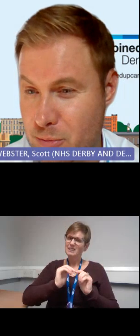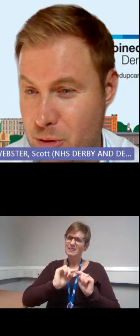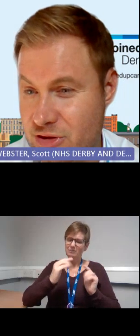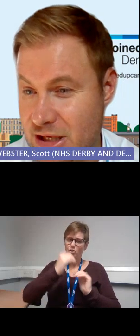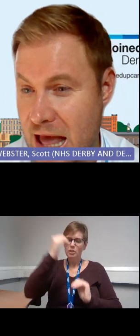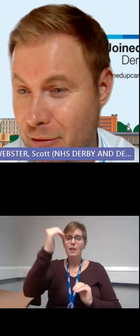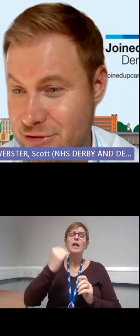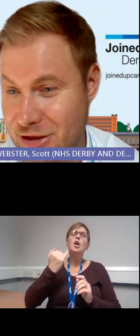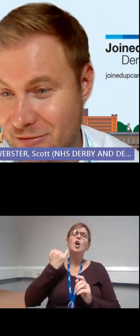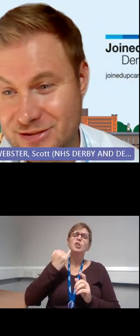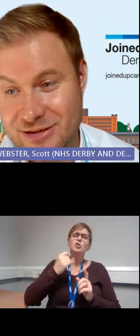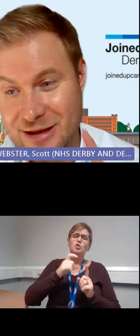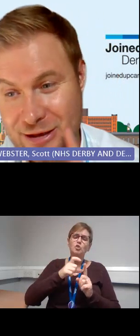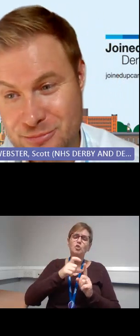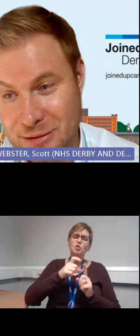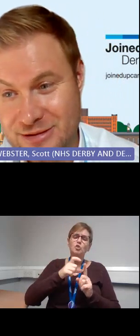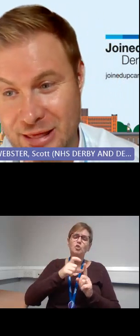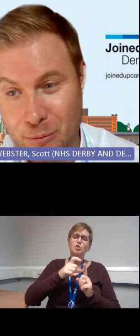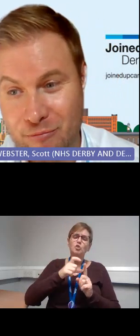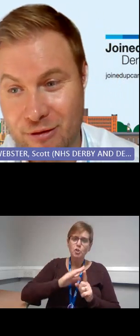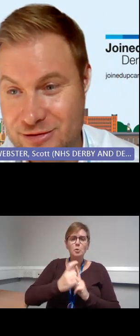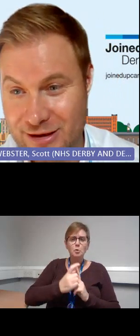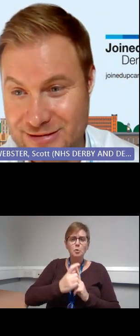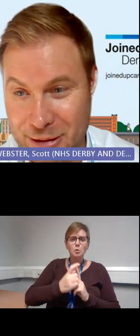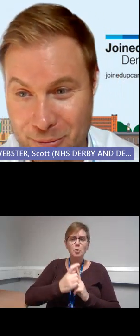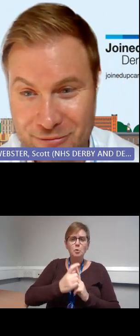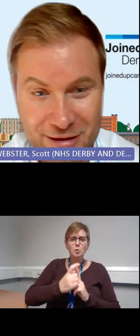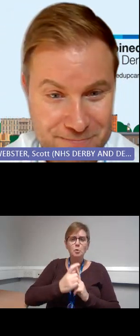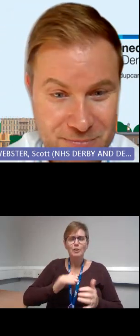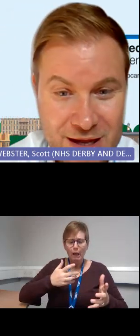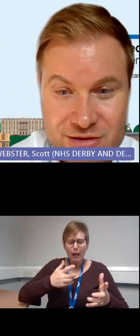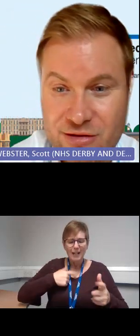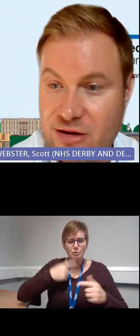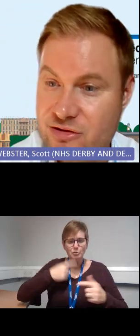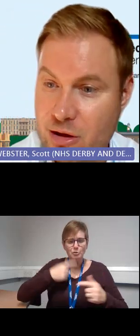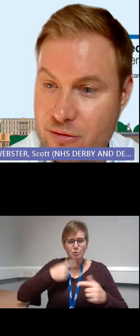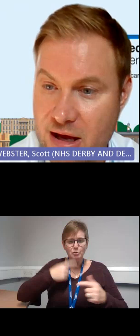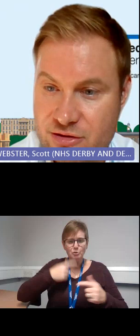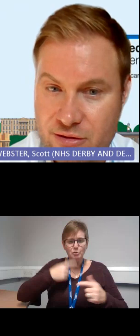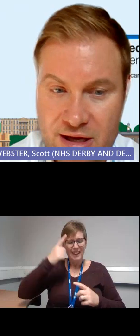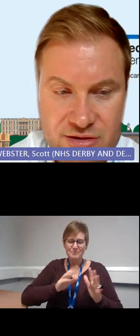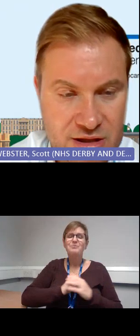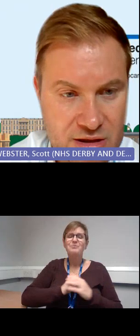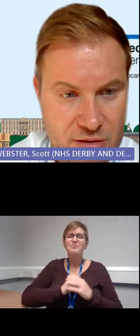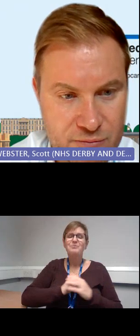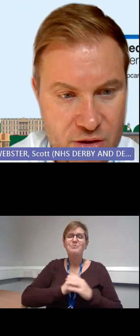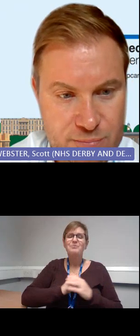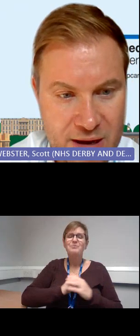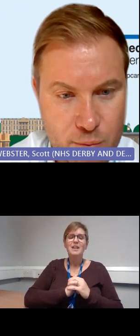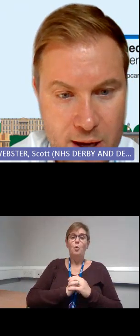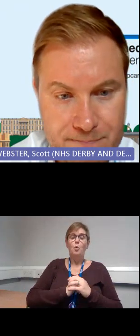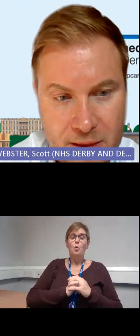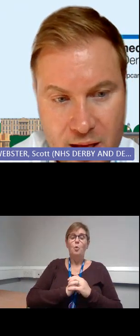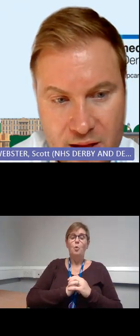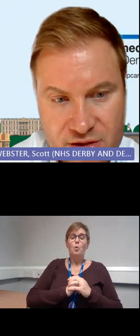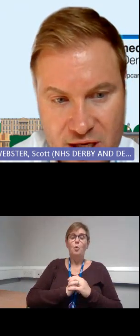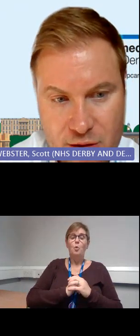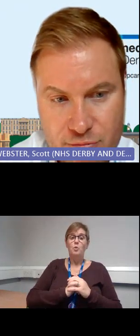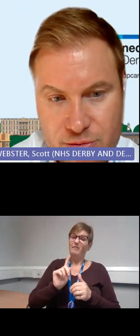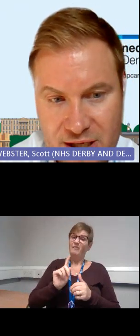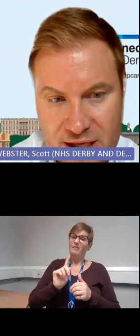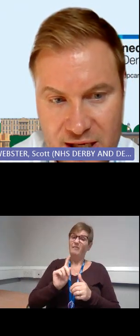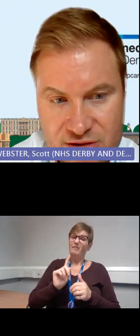Derbyshire Community Health Services. I sometimes get that one wrong, so I have to get that one right. So that is the first pathway.